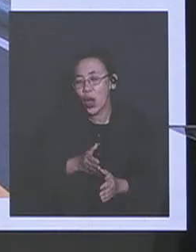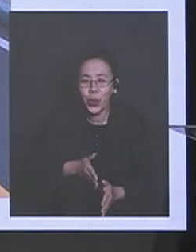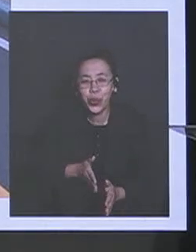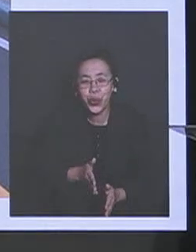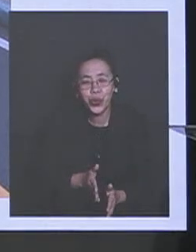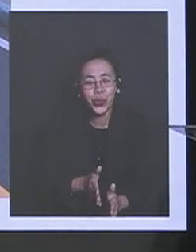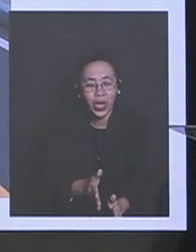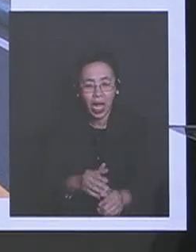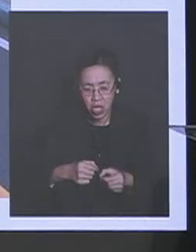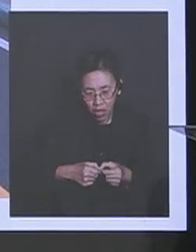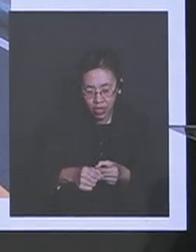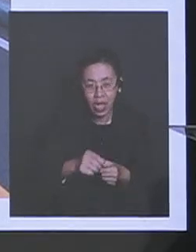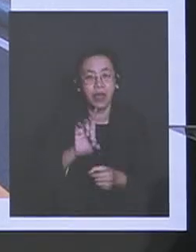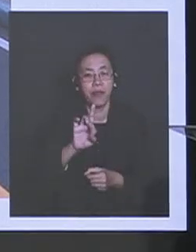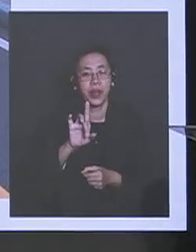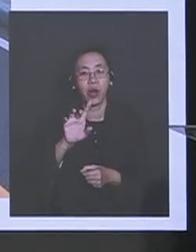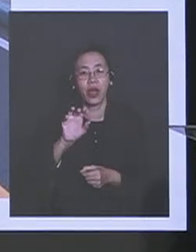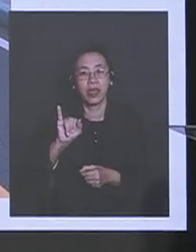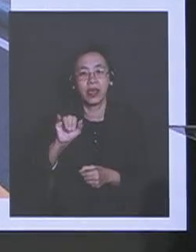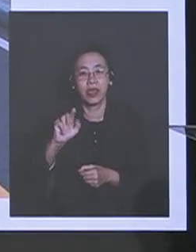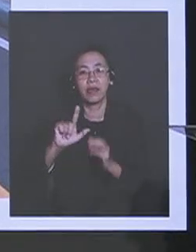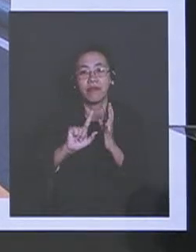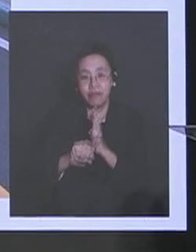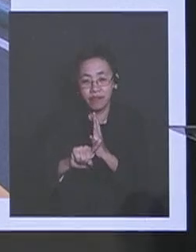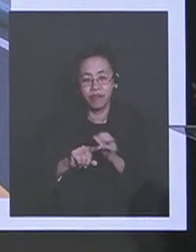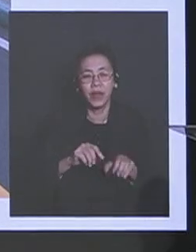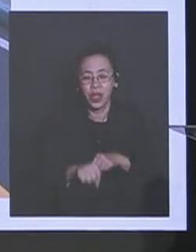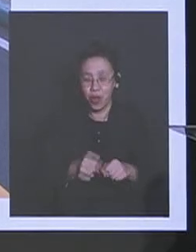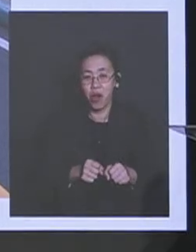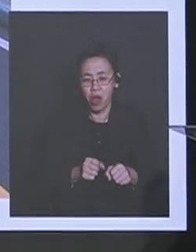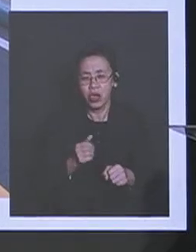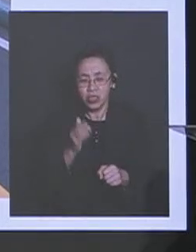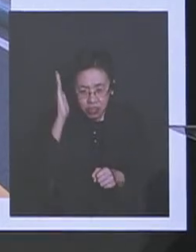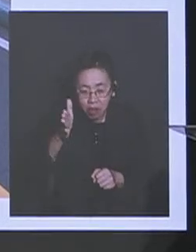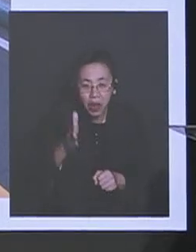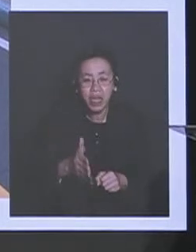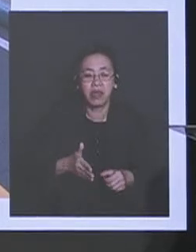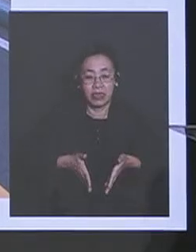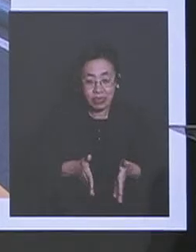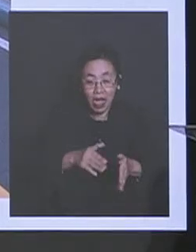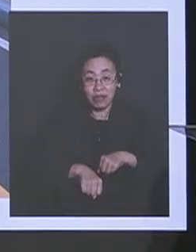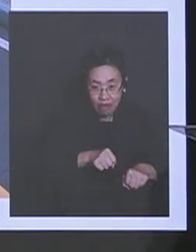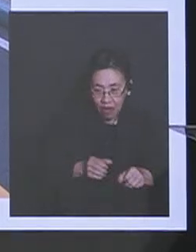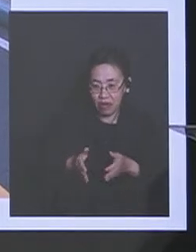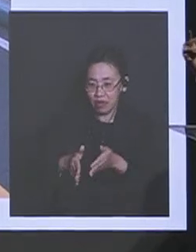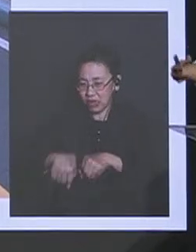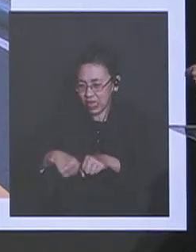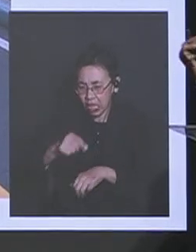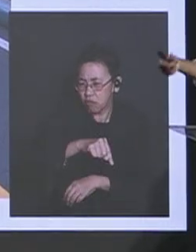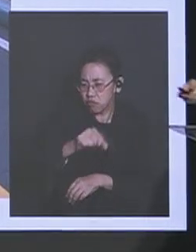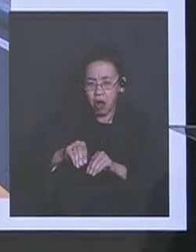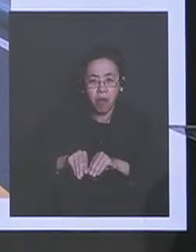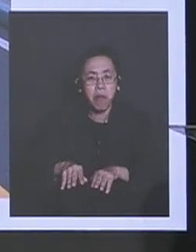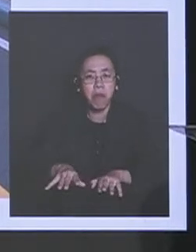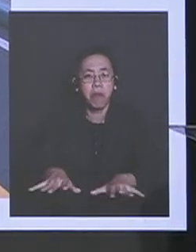continuing today. Because I think once the momentum is there, once you make that initial change and that initial investment, it takes on a